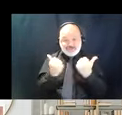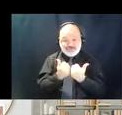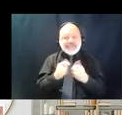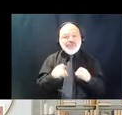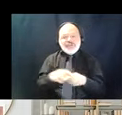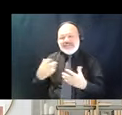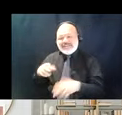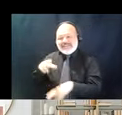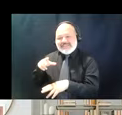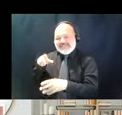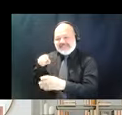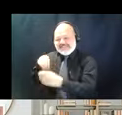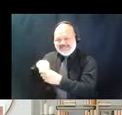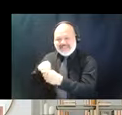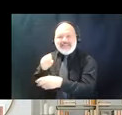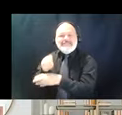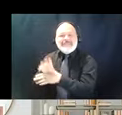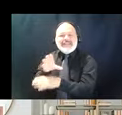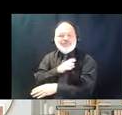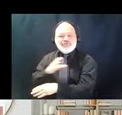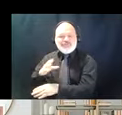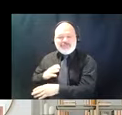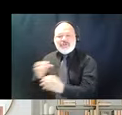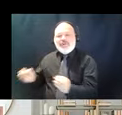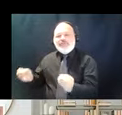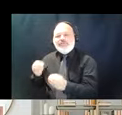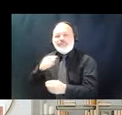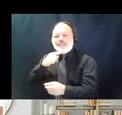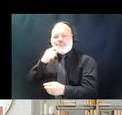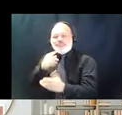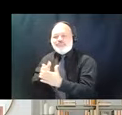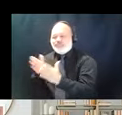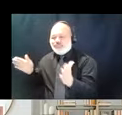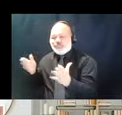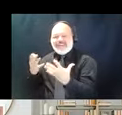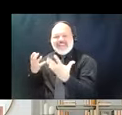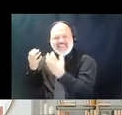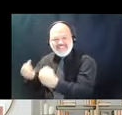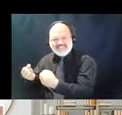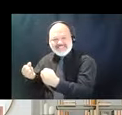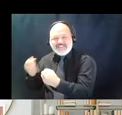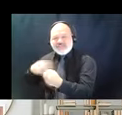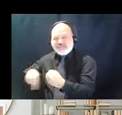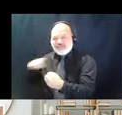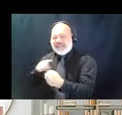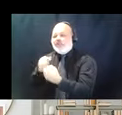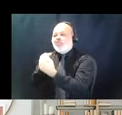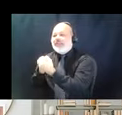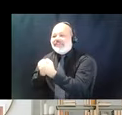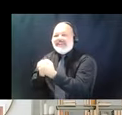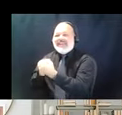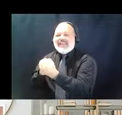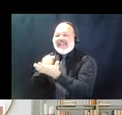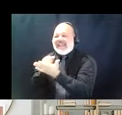Equity Advisory Committee of the Office of Public Health, as well as various community boards that support quality, affordable housing